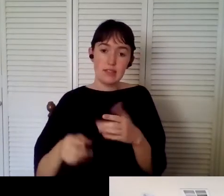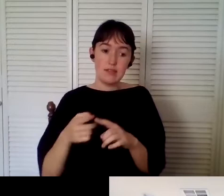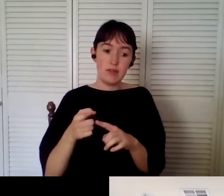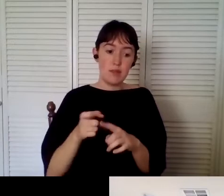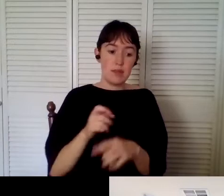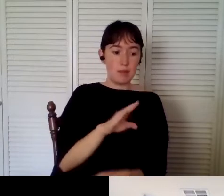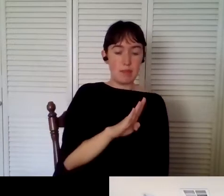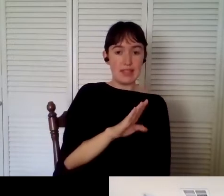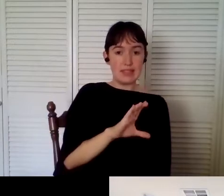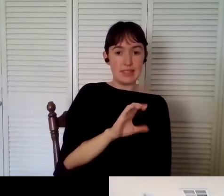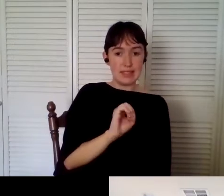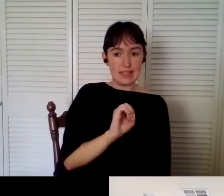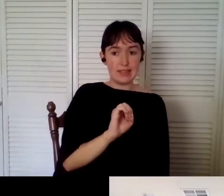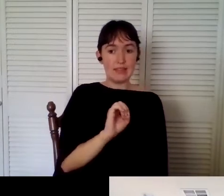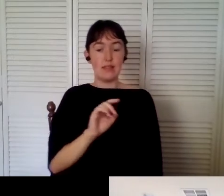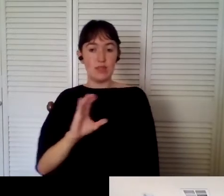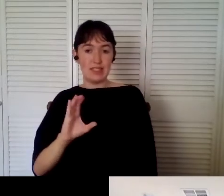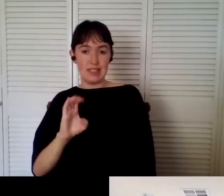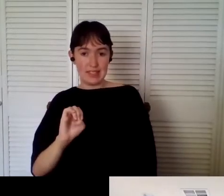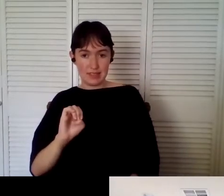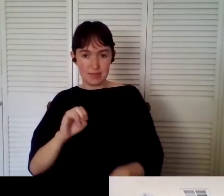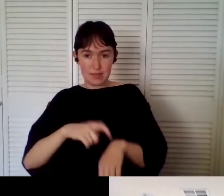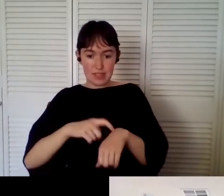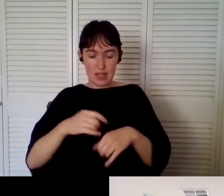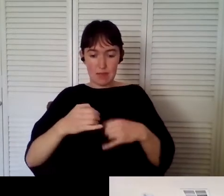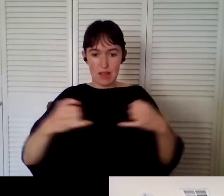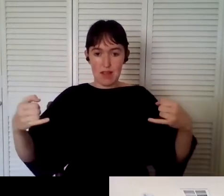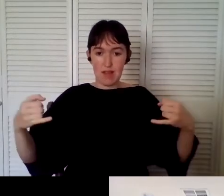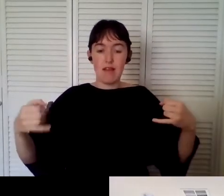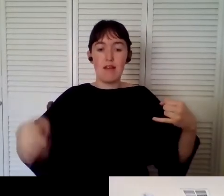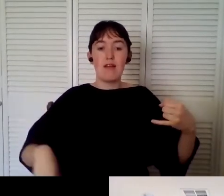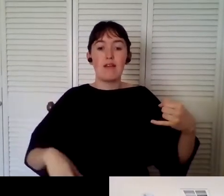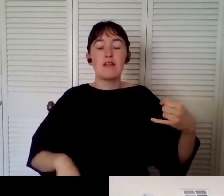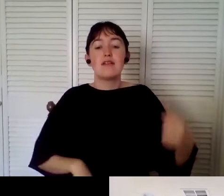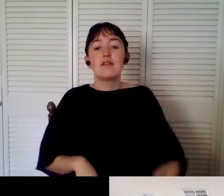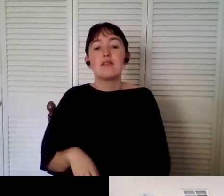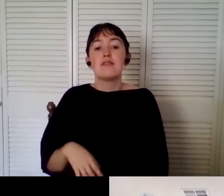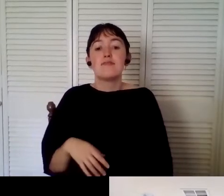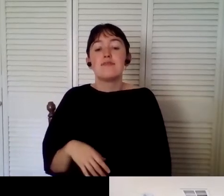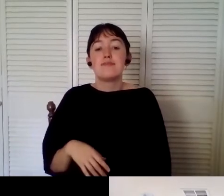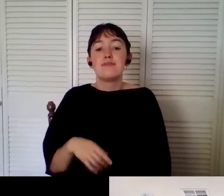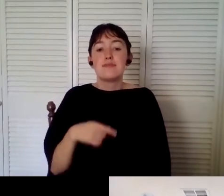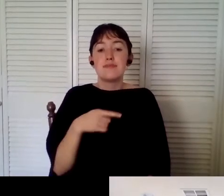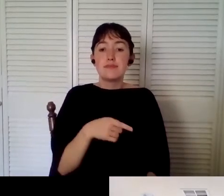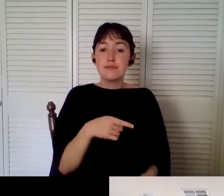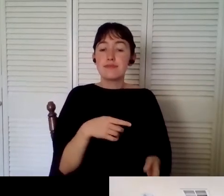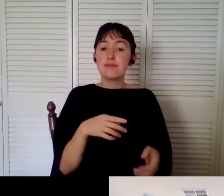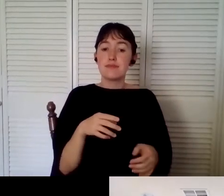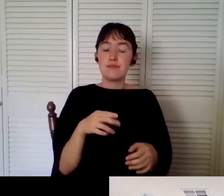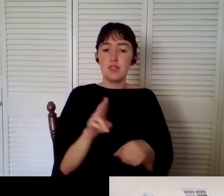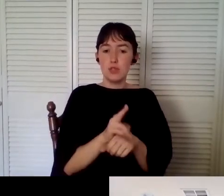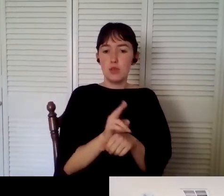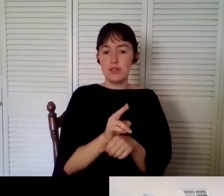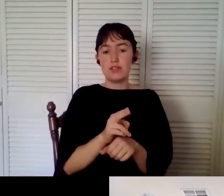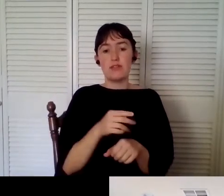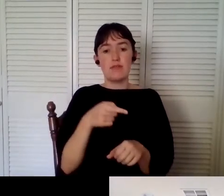CE. Mhm. So there's this period called the basket maker period, which is when they used this type of atlatl in the American Southwest, and it's the